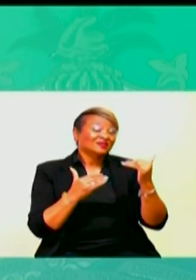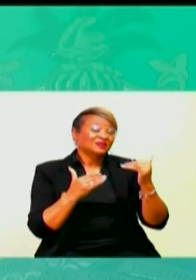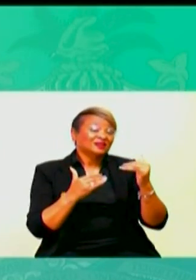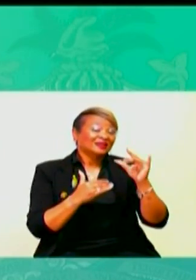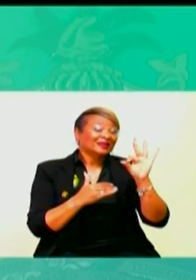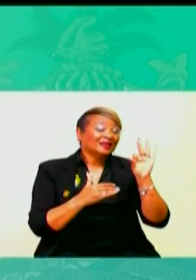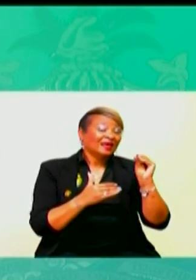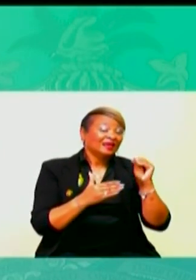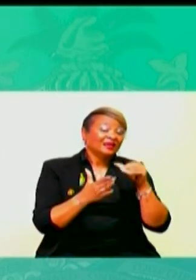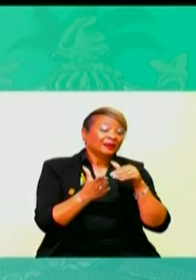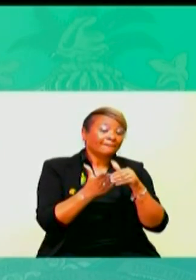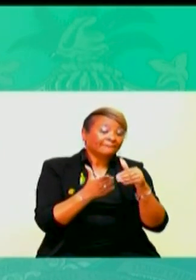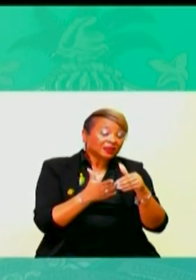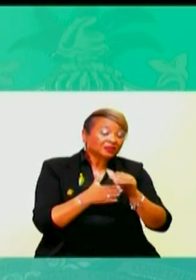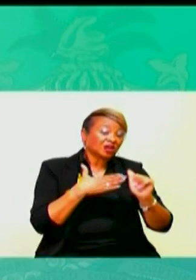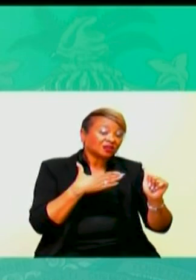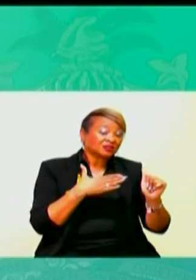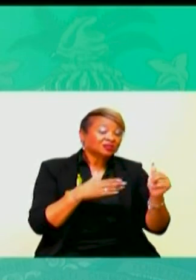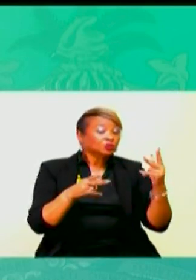it gets worse.